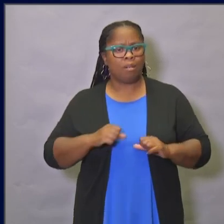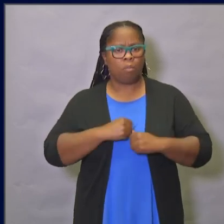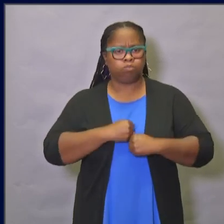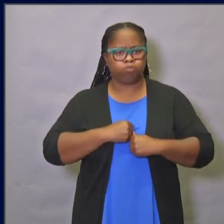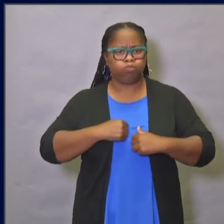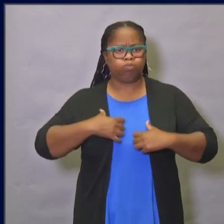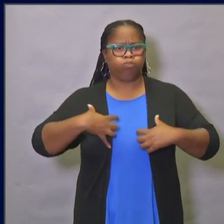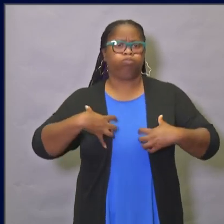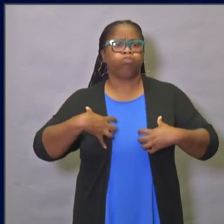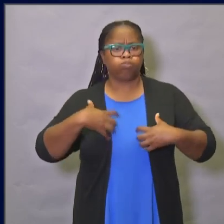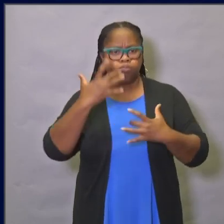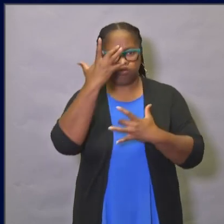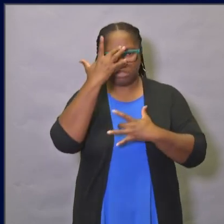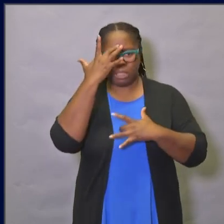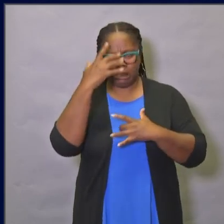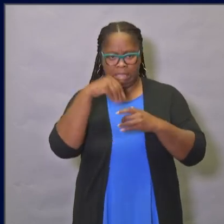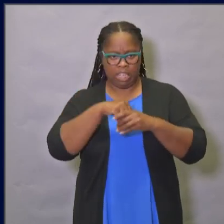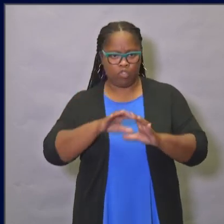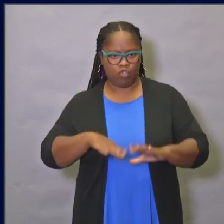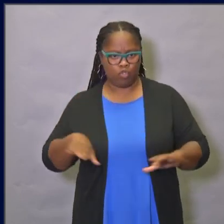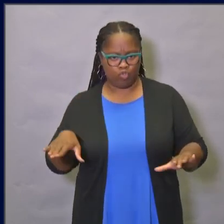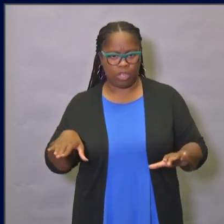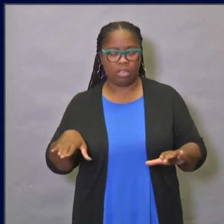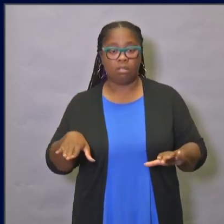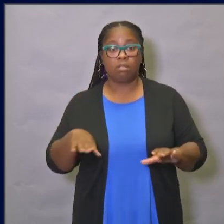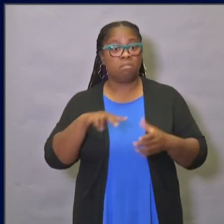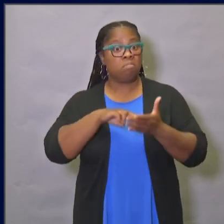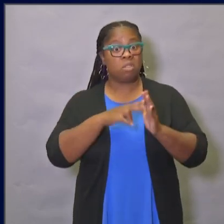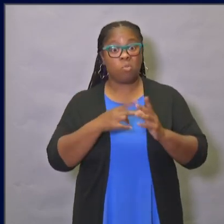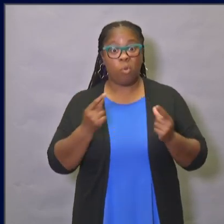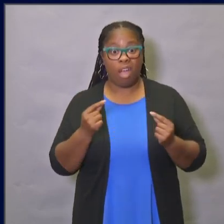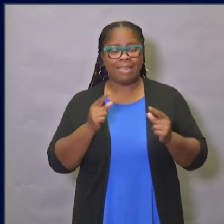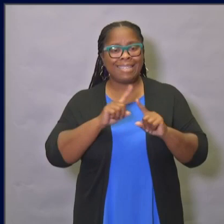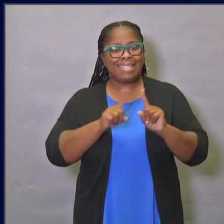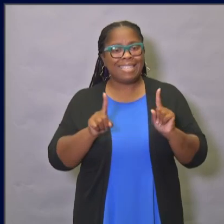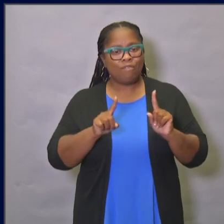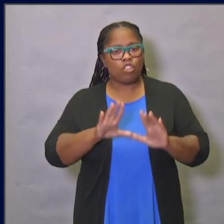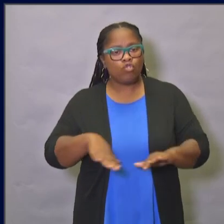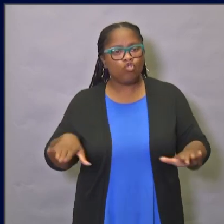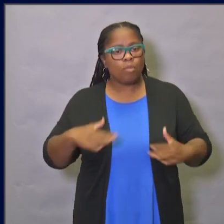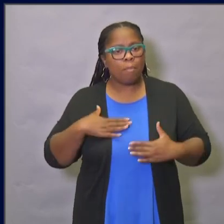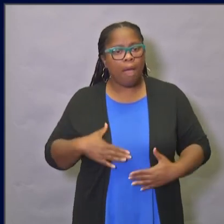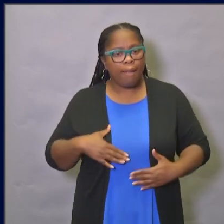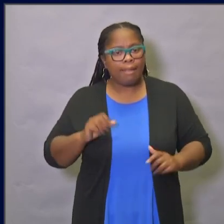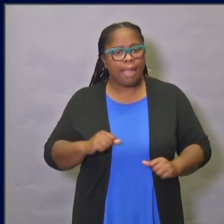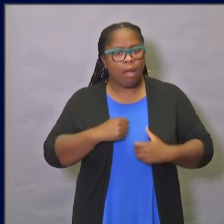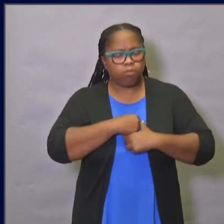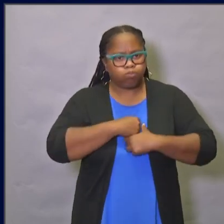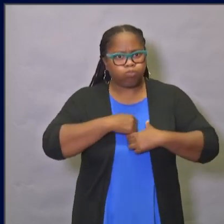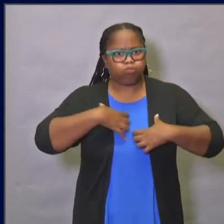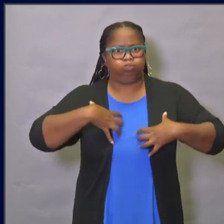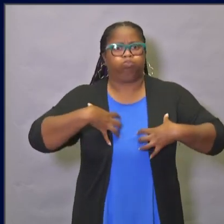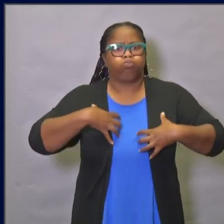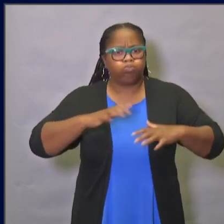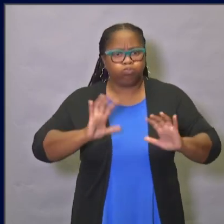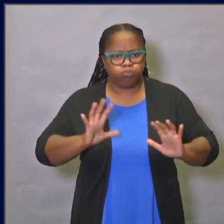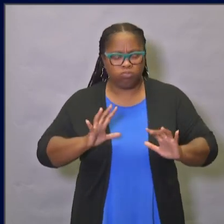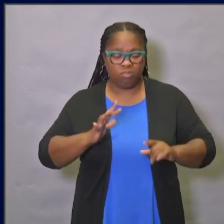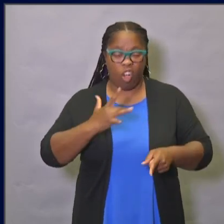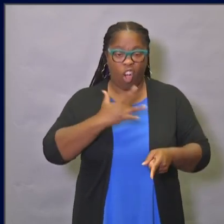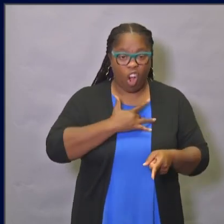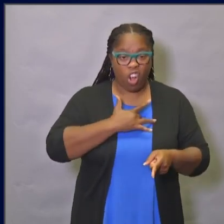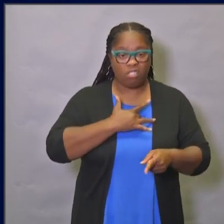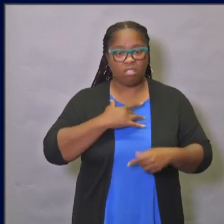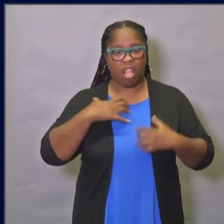COVID-19 related condition where different body parts can become inflamed, including the heart, lungs, kidneys, brain,